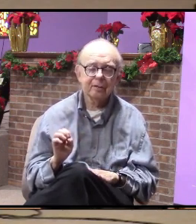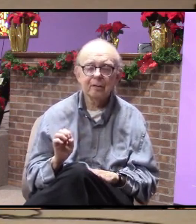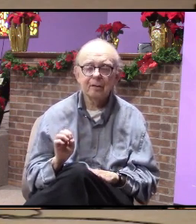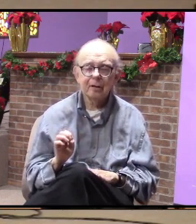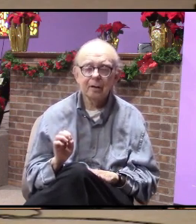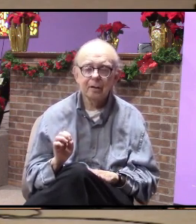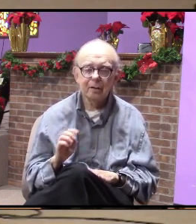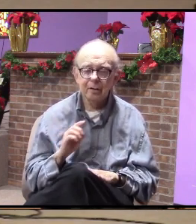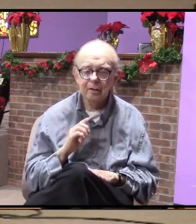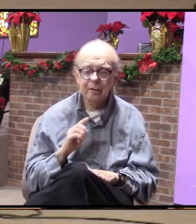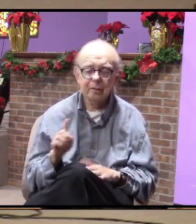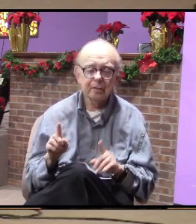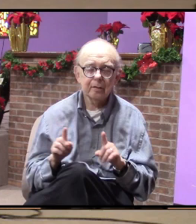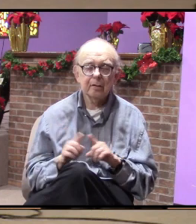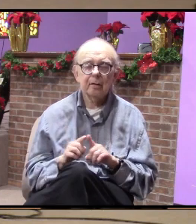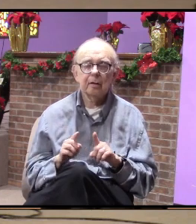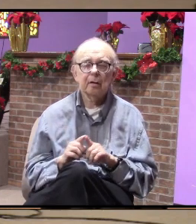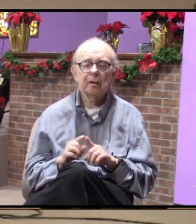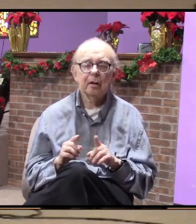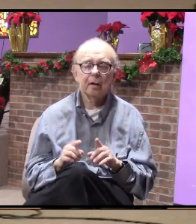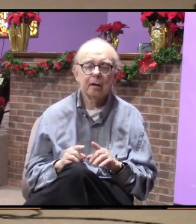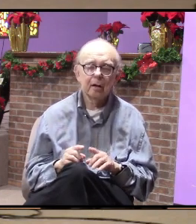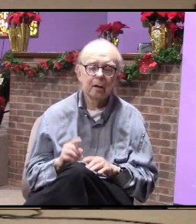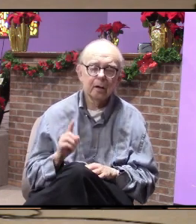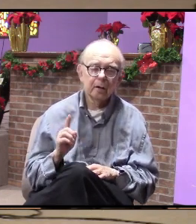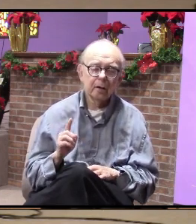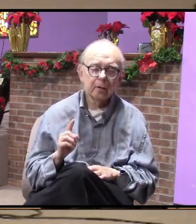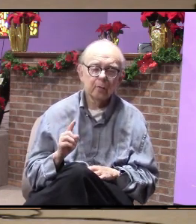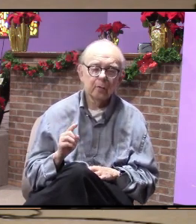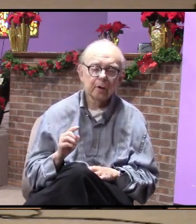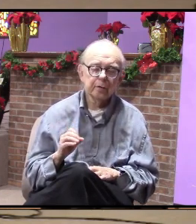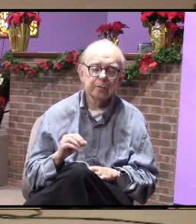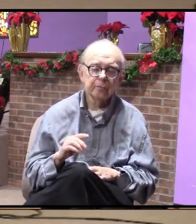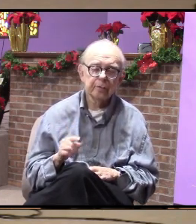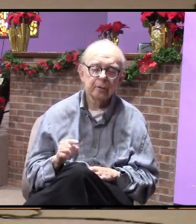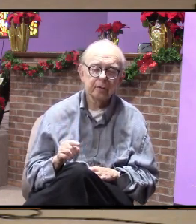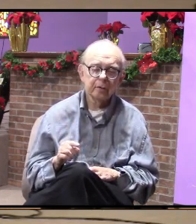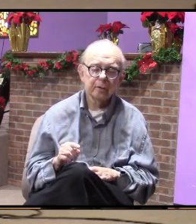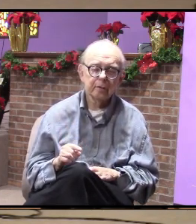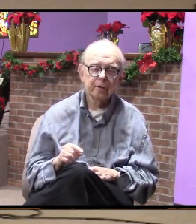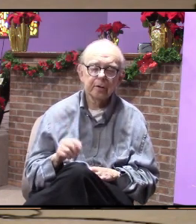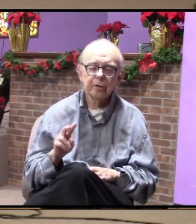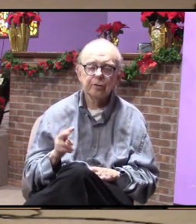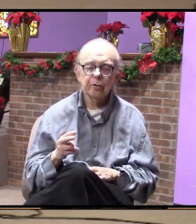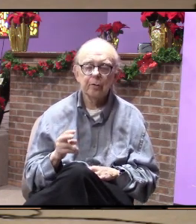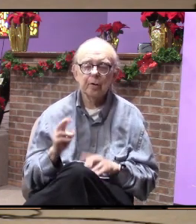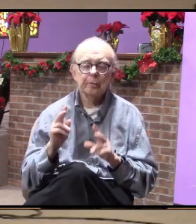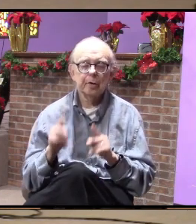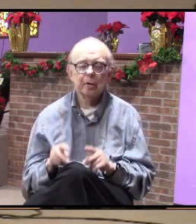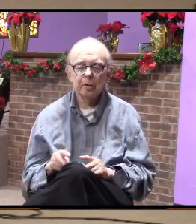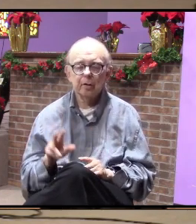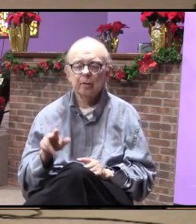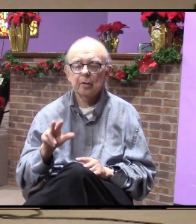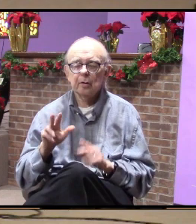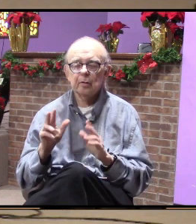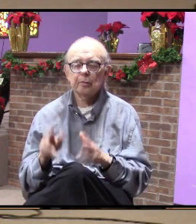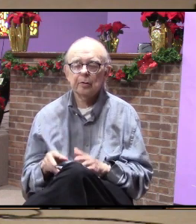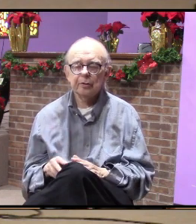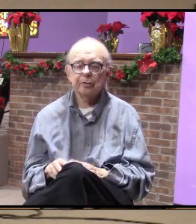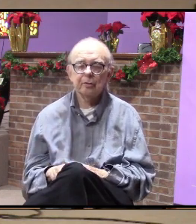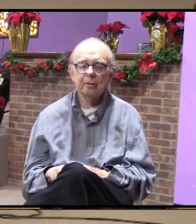And it was like this: 1 drill sergeant, 2 drill sergeant, 3 drill